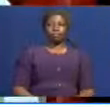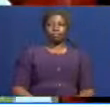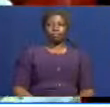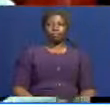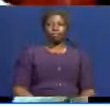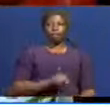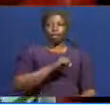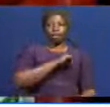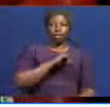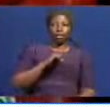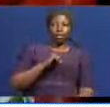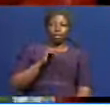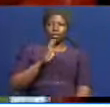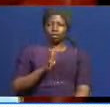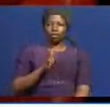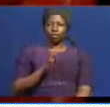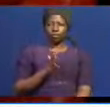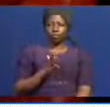Senator Kavindo.